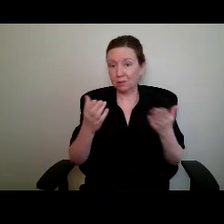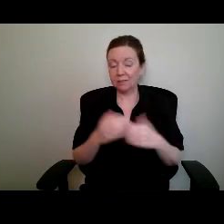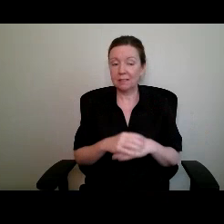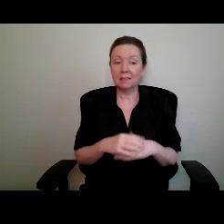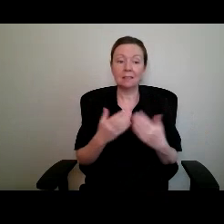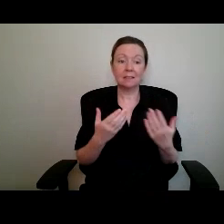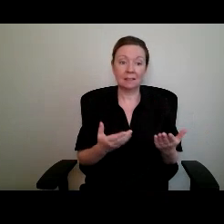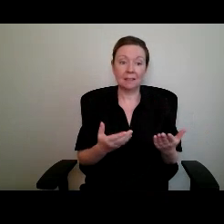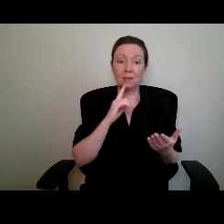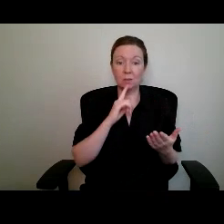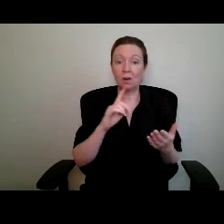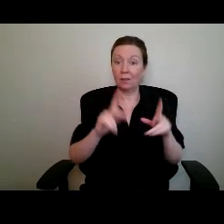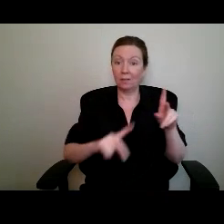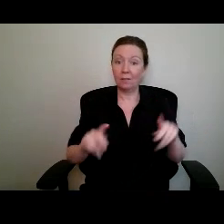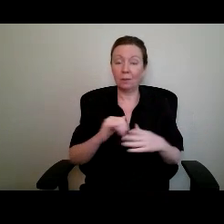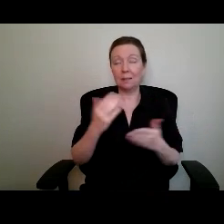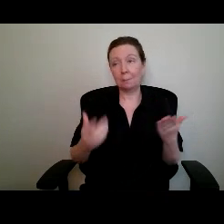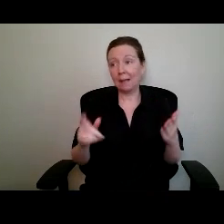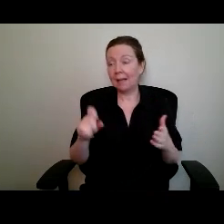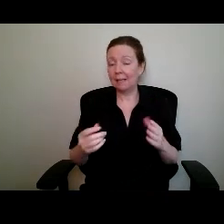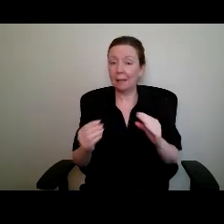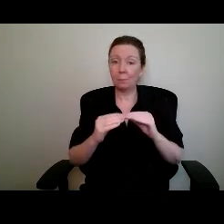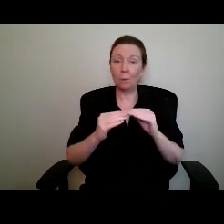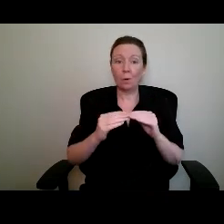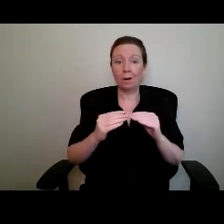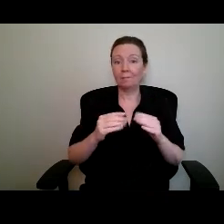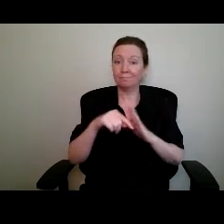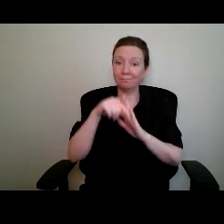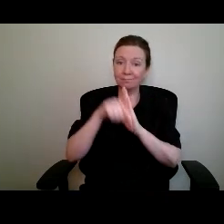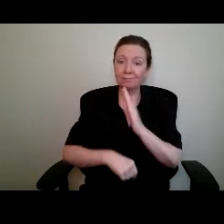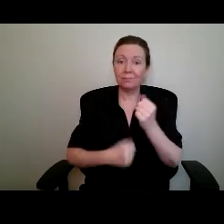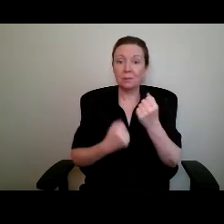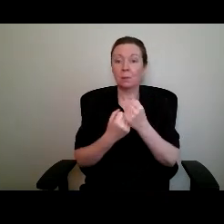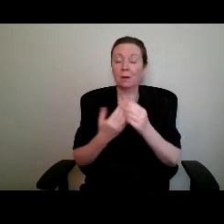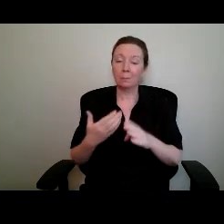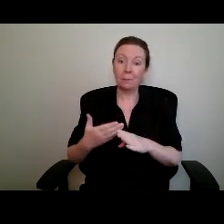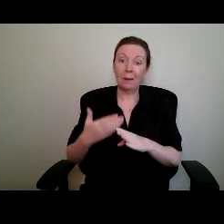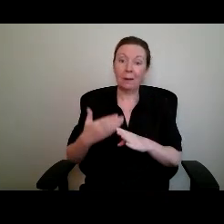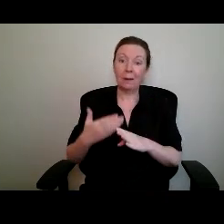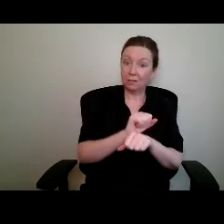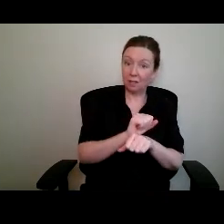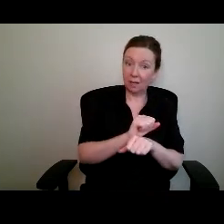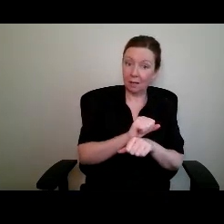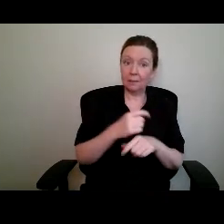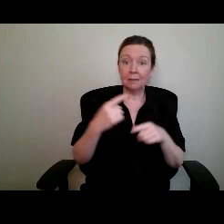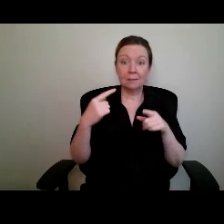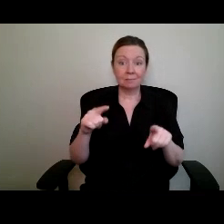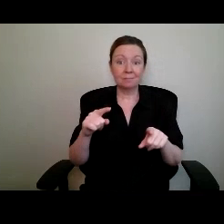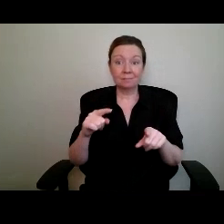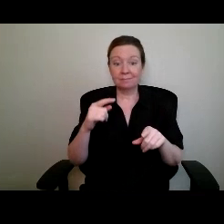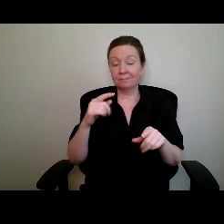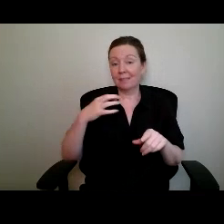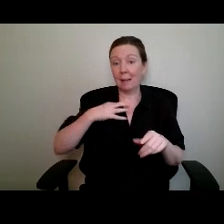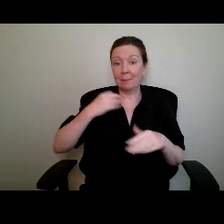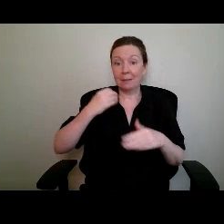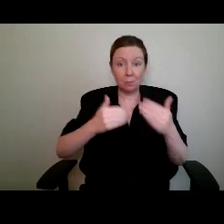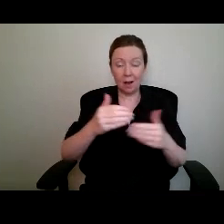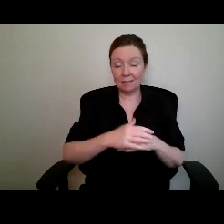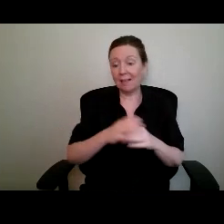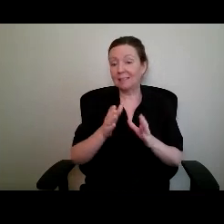these are the folks that may need more intense support prior to employment, during the application process, and